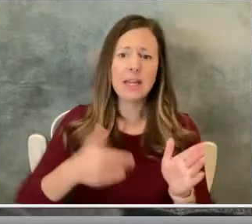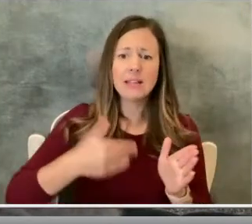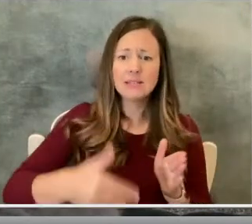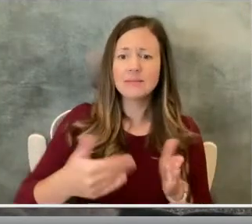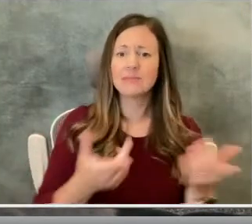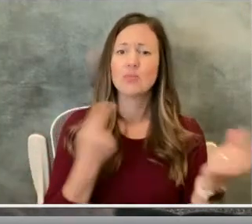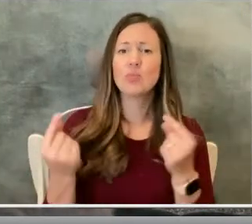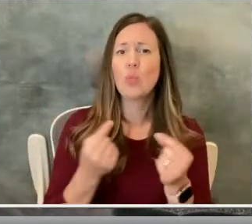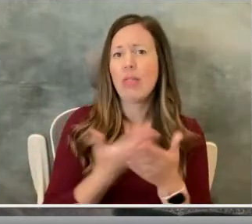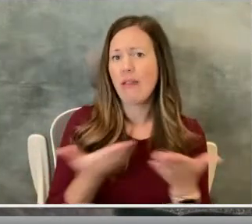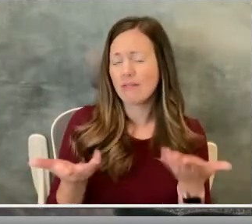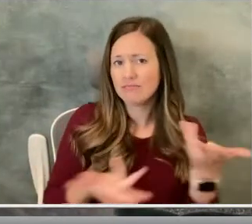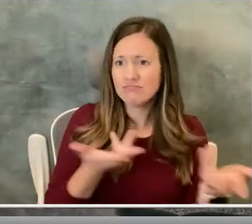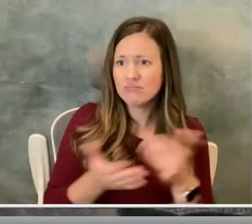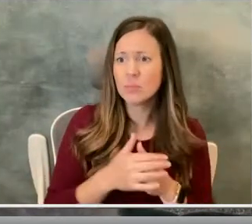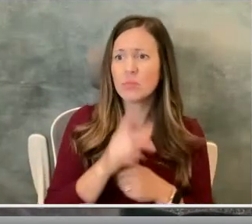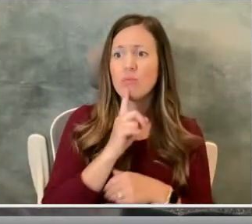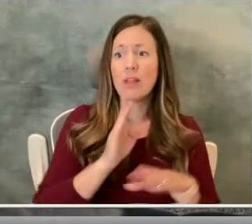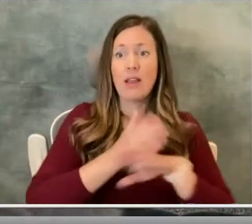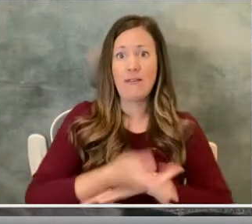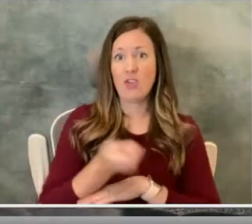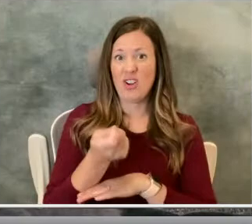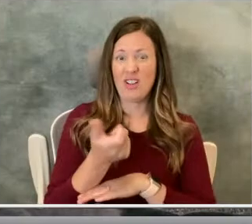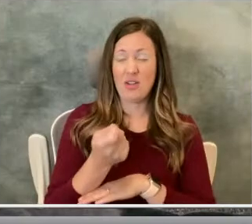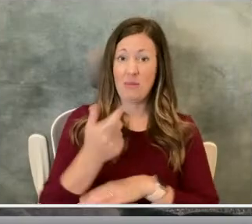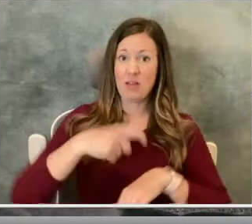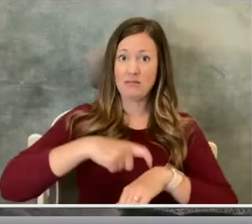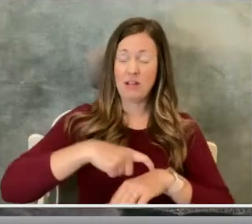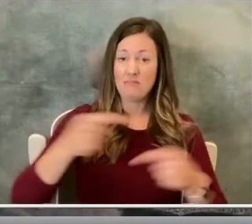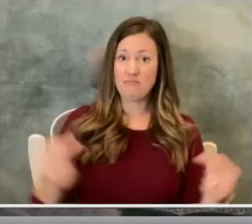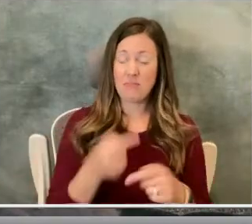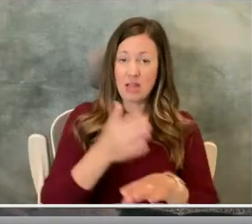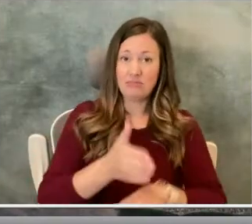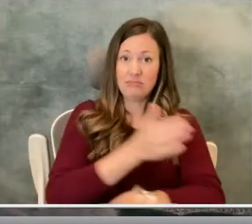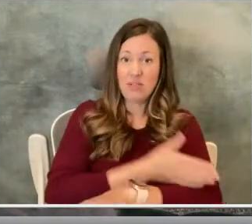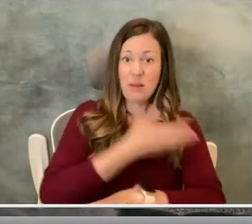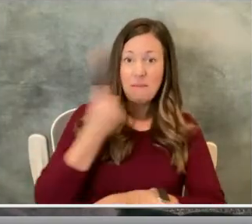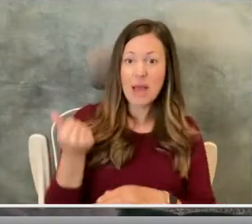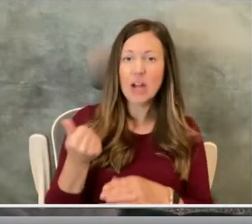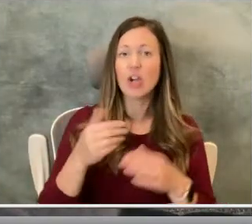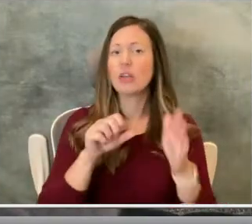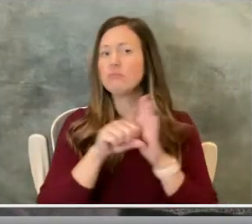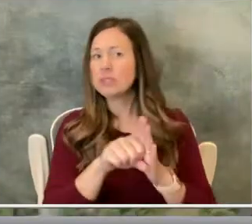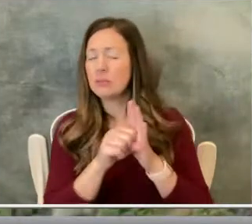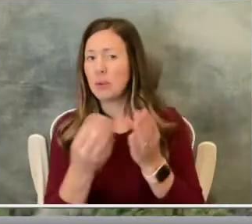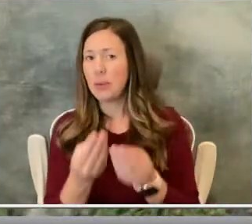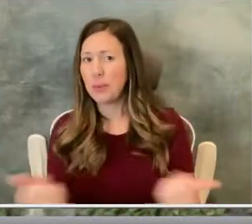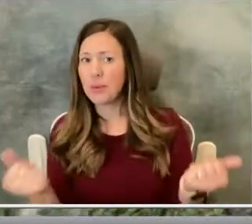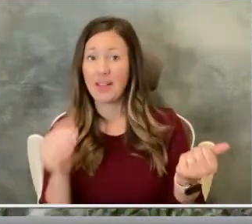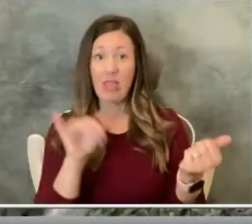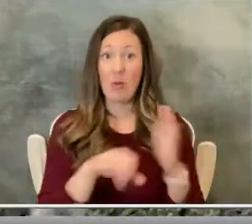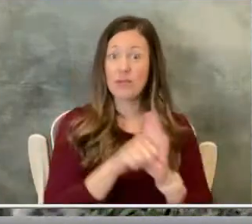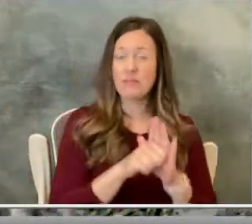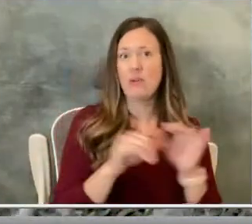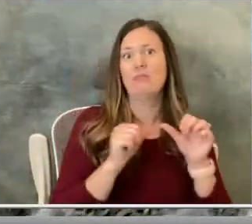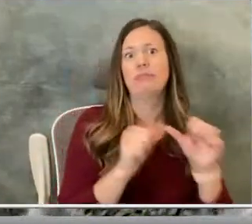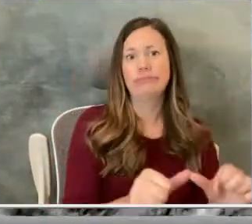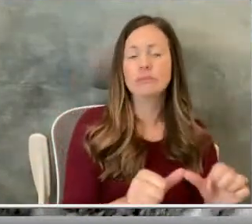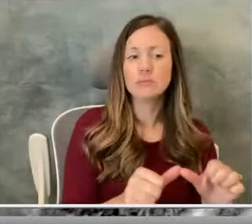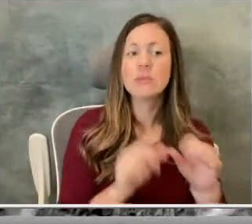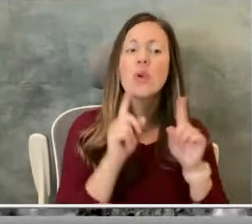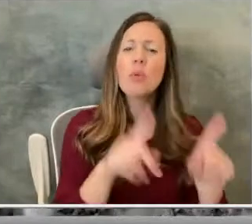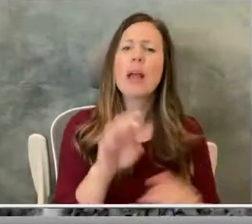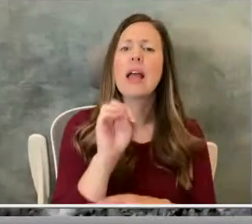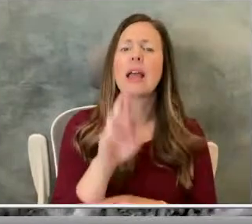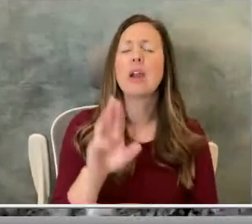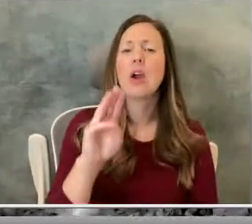so, after a little while, the pain gets better, or the symptoms kind of start to go away, and these symptoms weren't going away. He went to the ER in Manhattan,